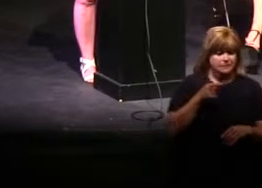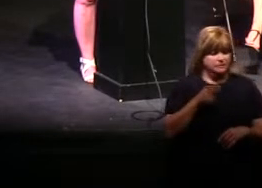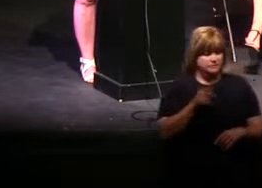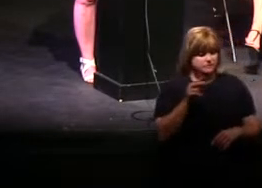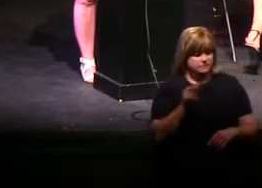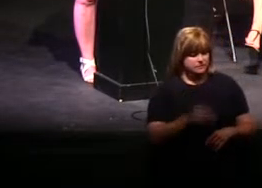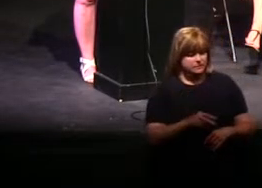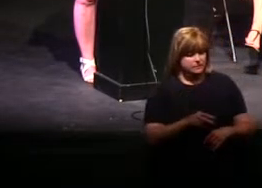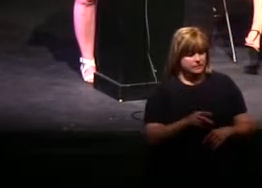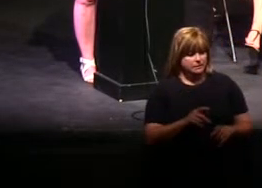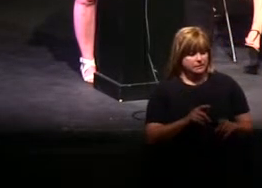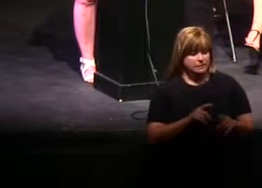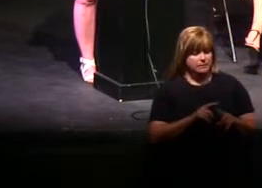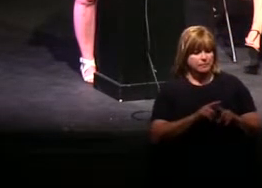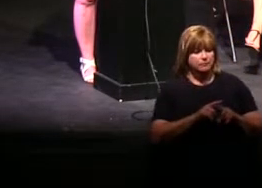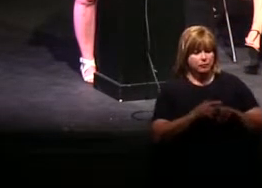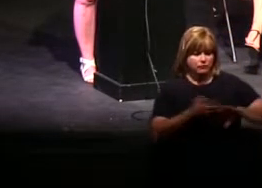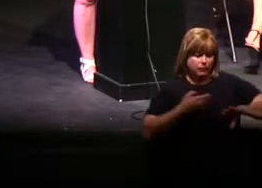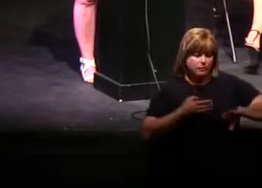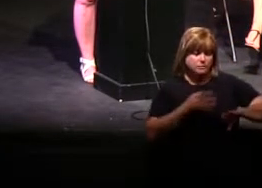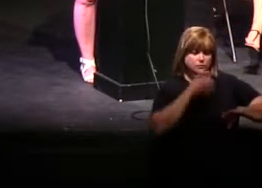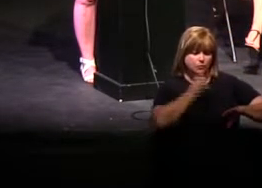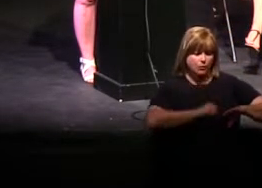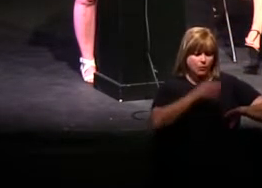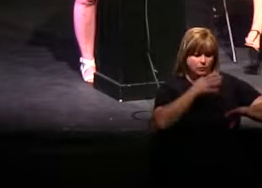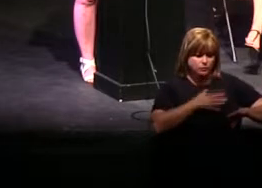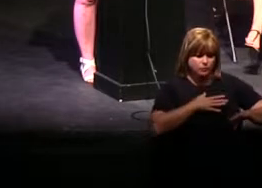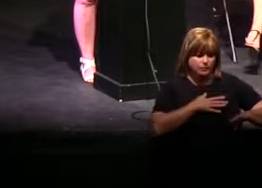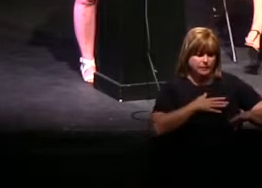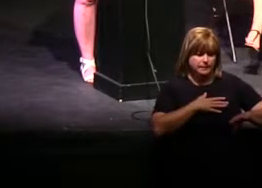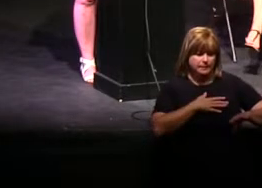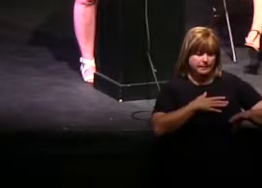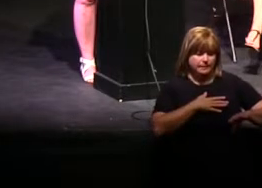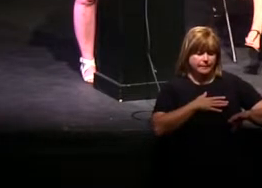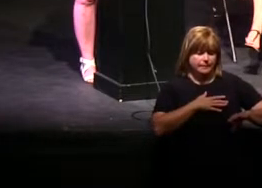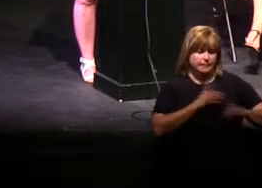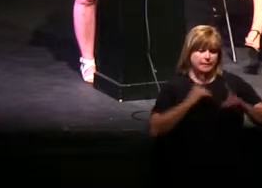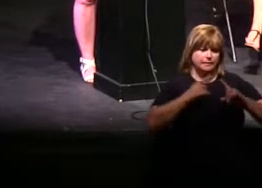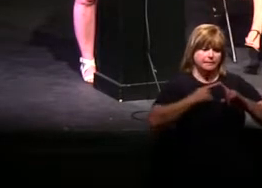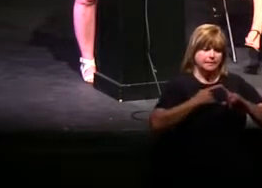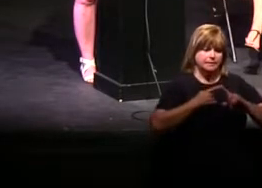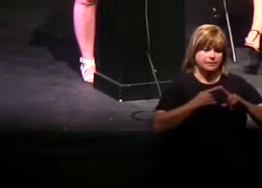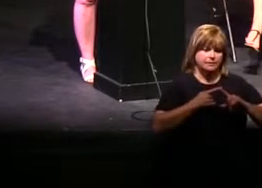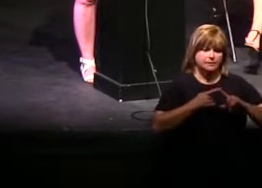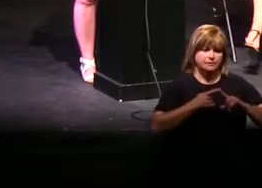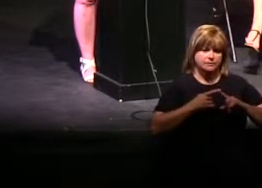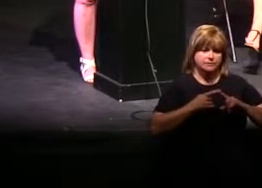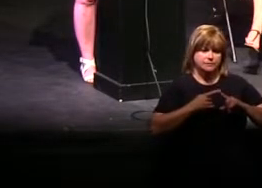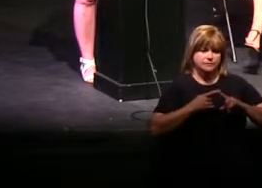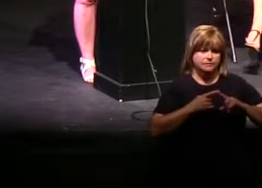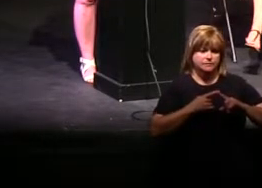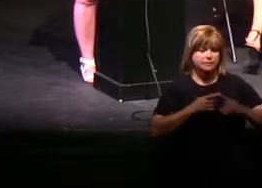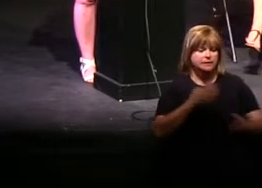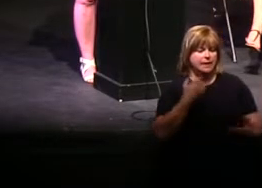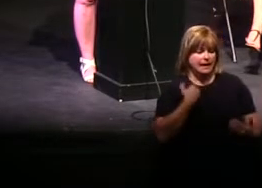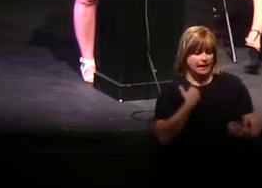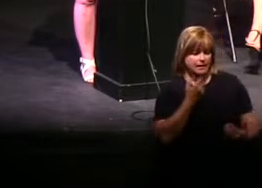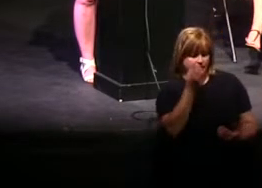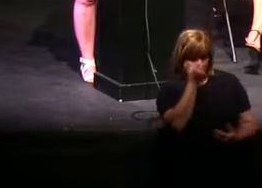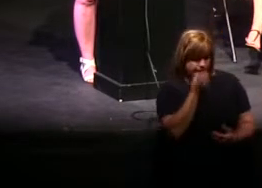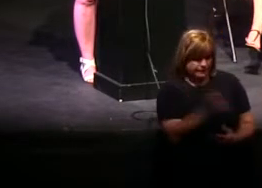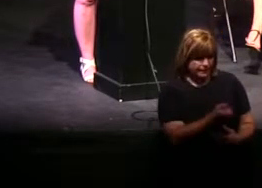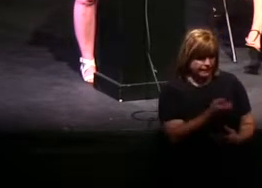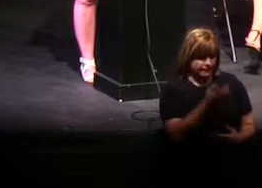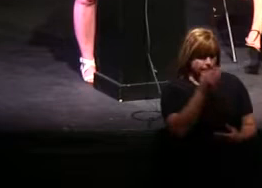but an old lady, bossy, used up, worthless even, until she pulled out her hunting knowledge, "The flies